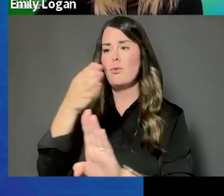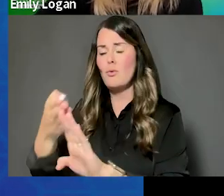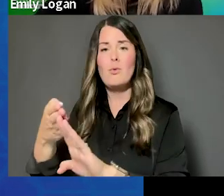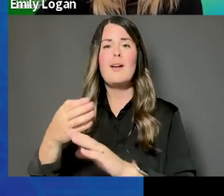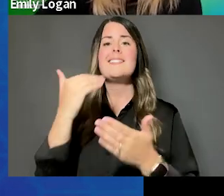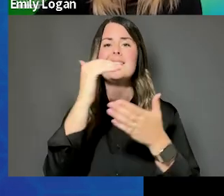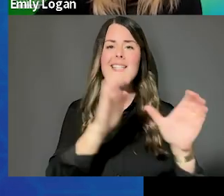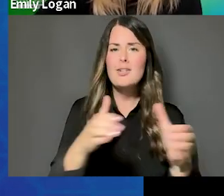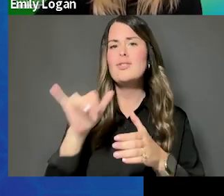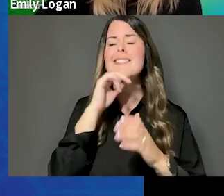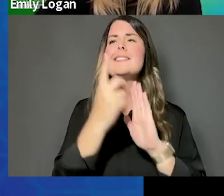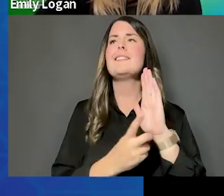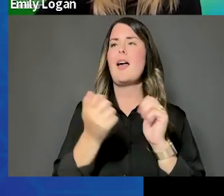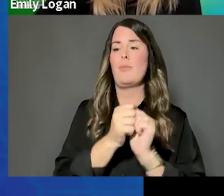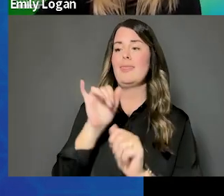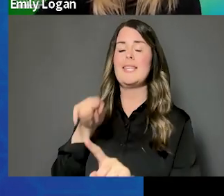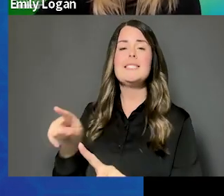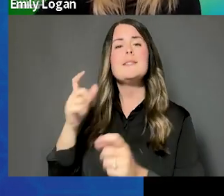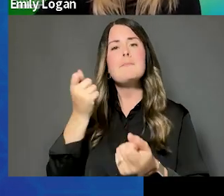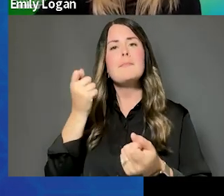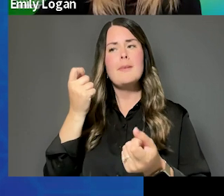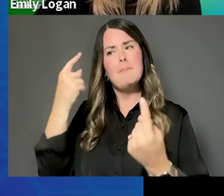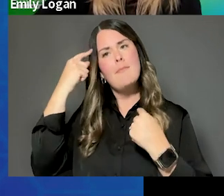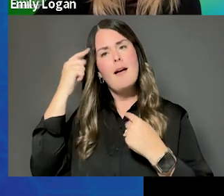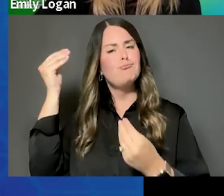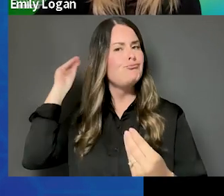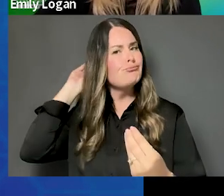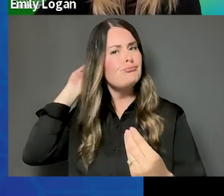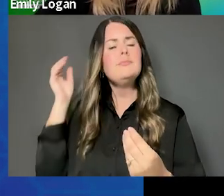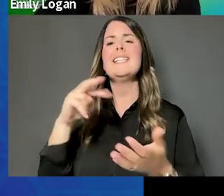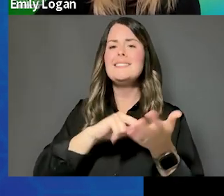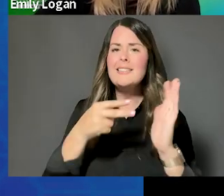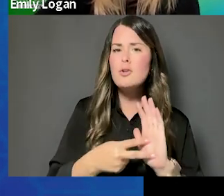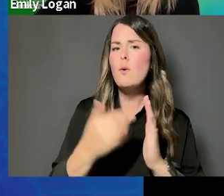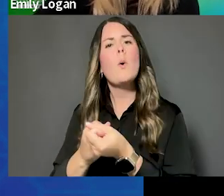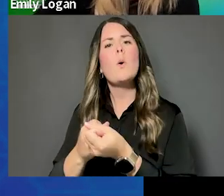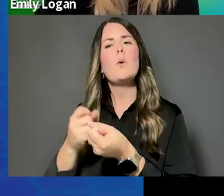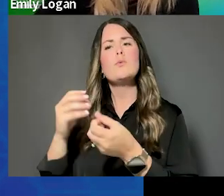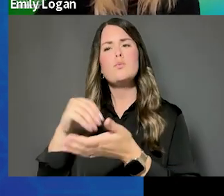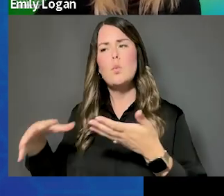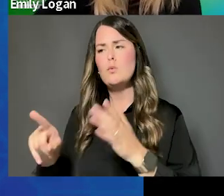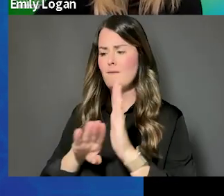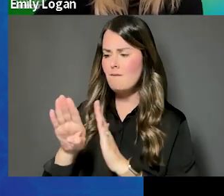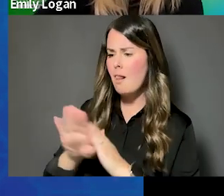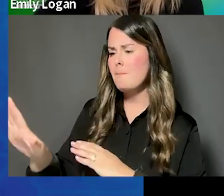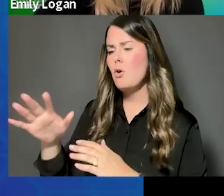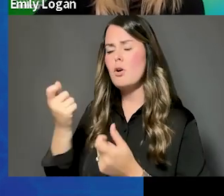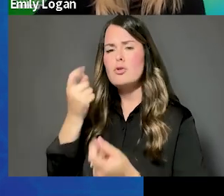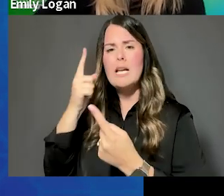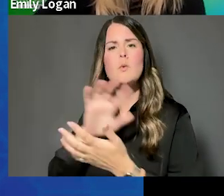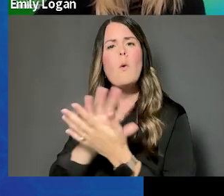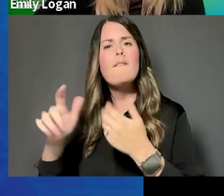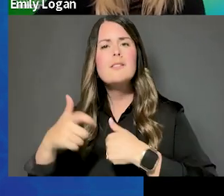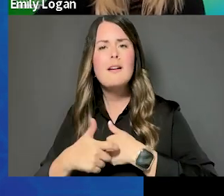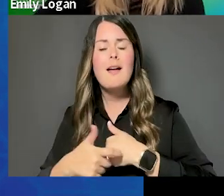the last. The sections are designed with this in mind. They're intentional groupings of lessons that support students in developing their